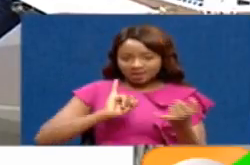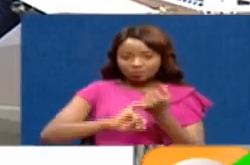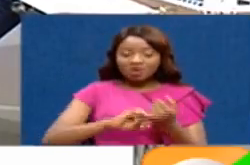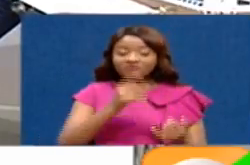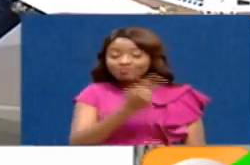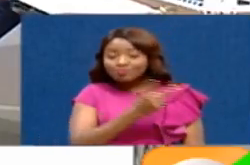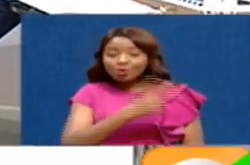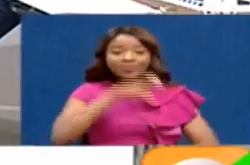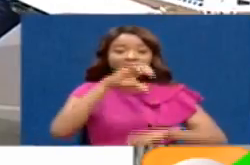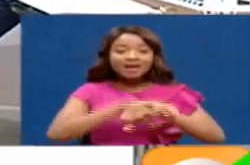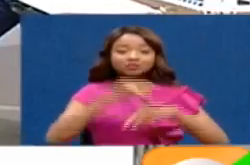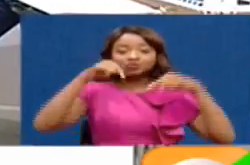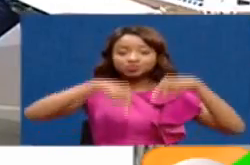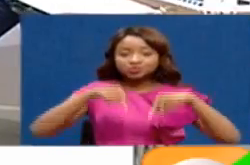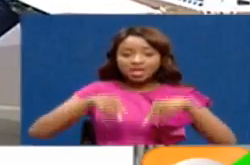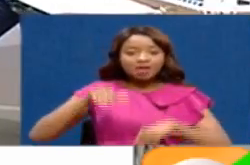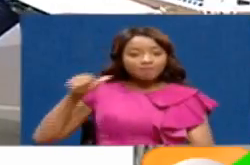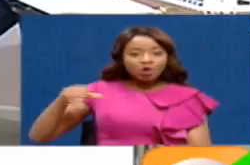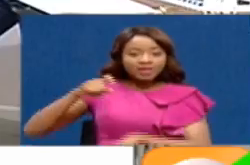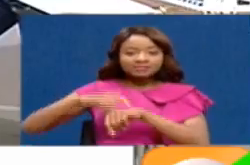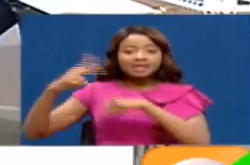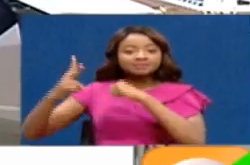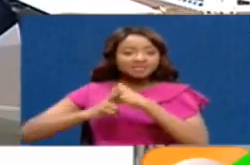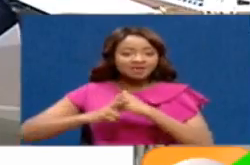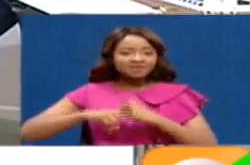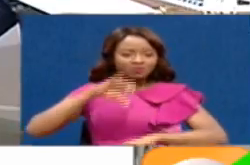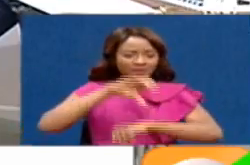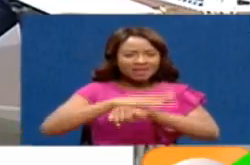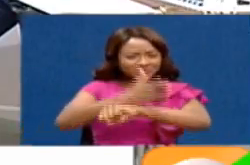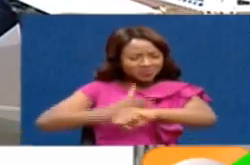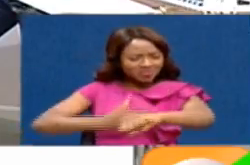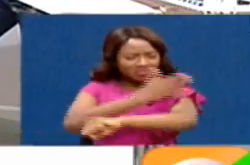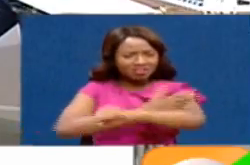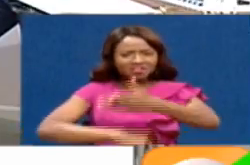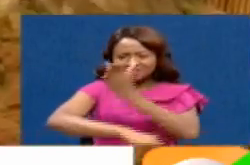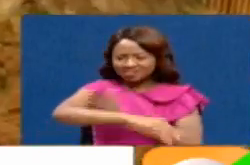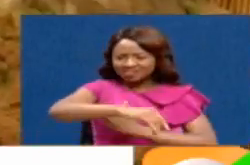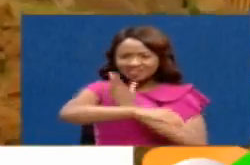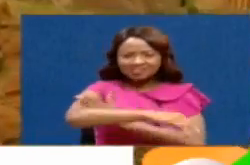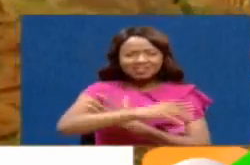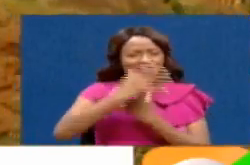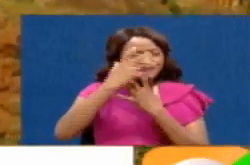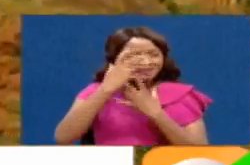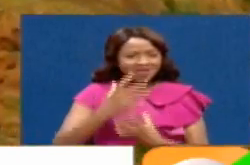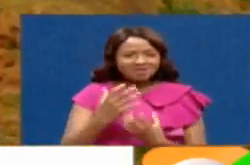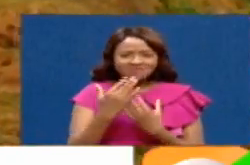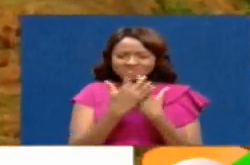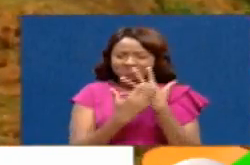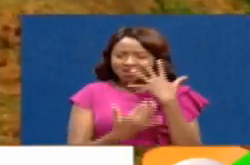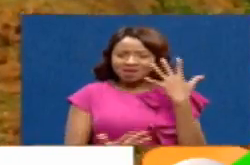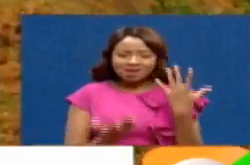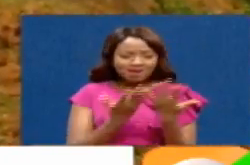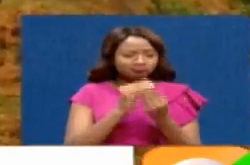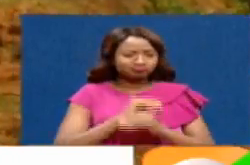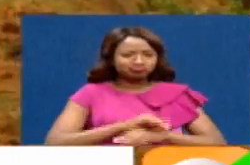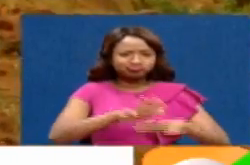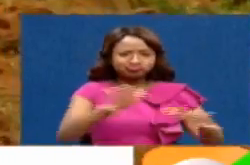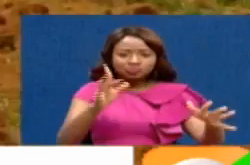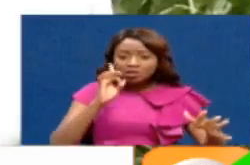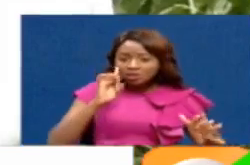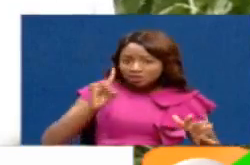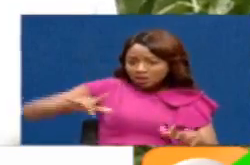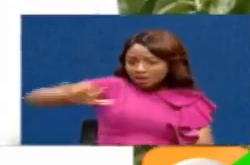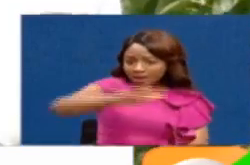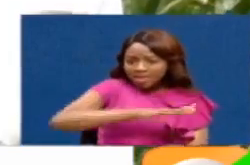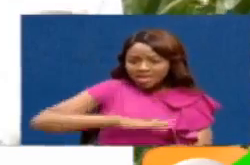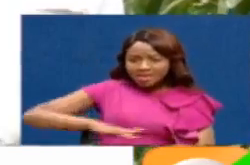found earlier on today outside their home with deep machete cuts. Loud silence is what ushers us into the compound of the